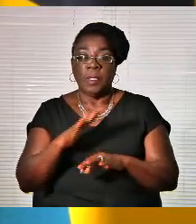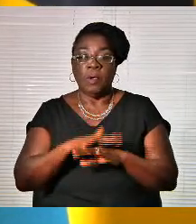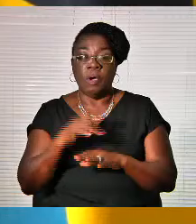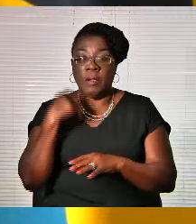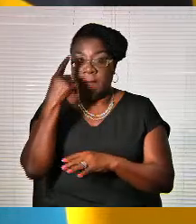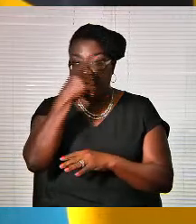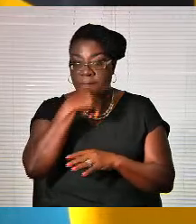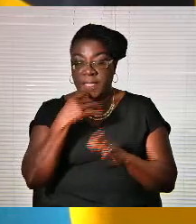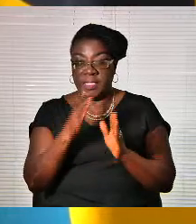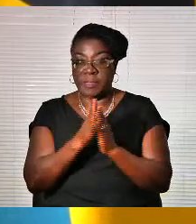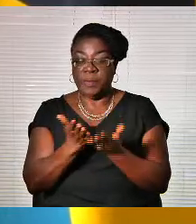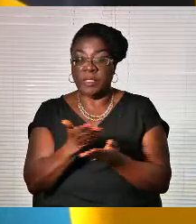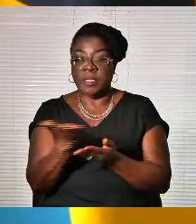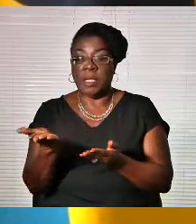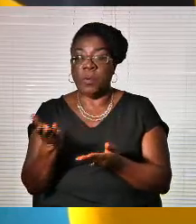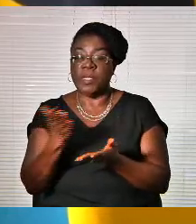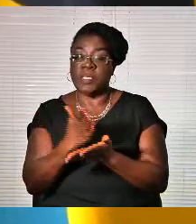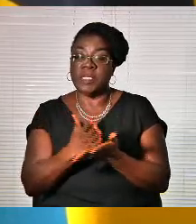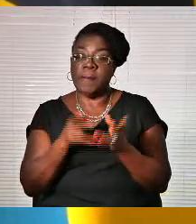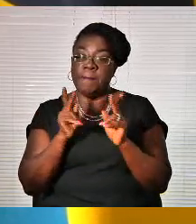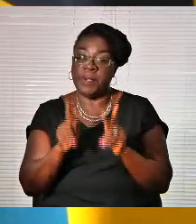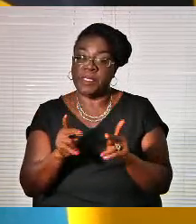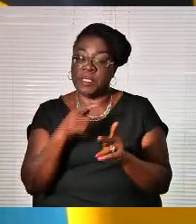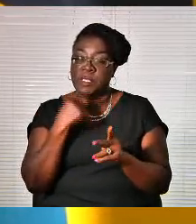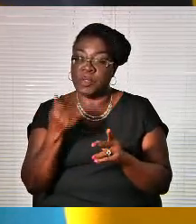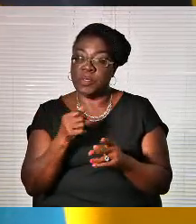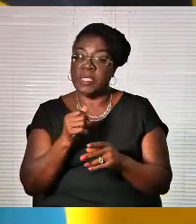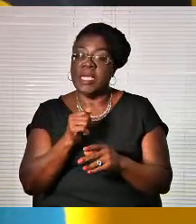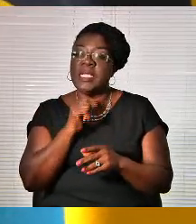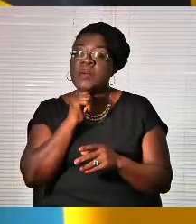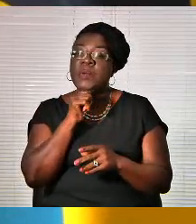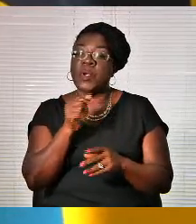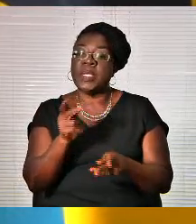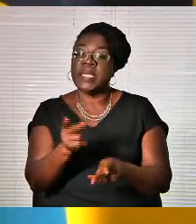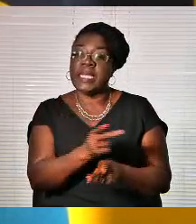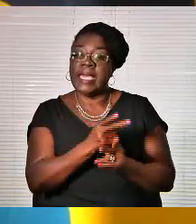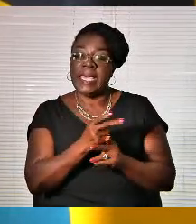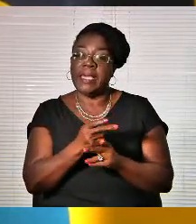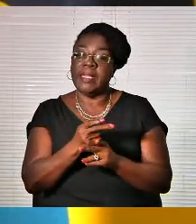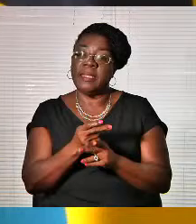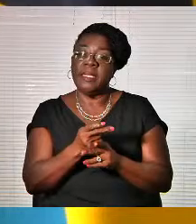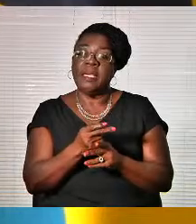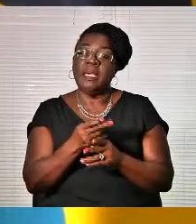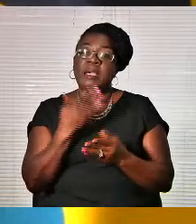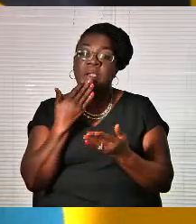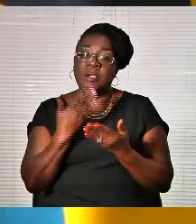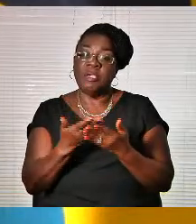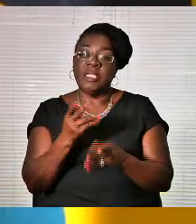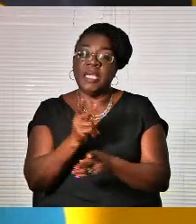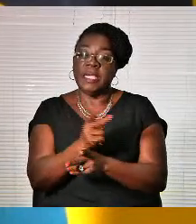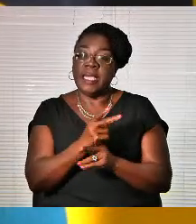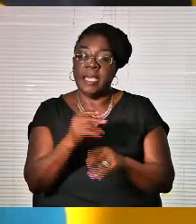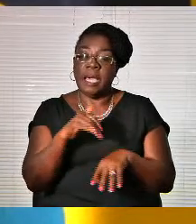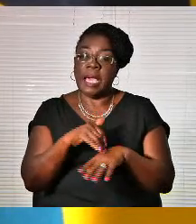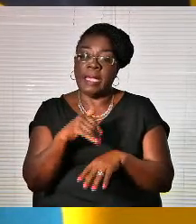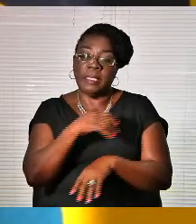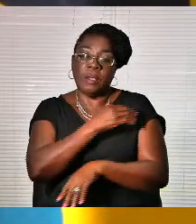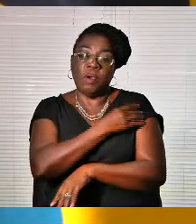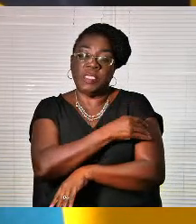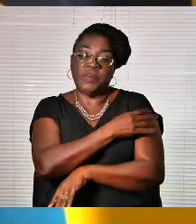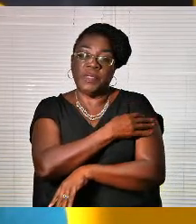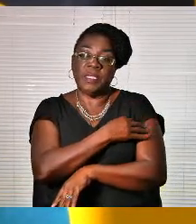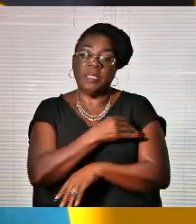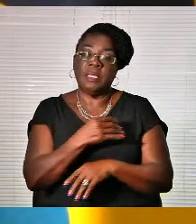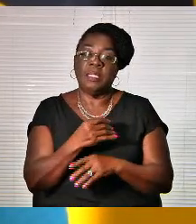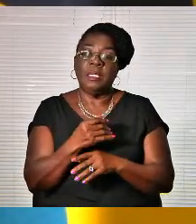as a result, some of them lost their lives or lost the lives of their children. It was stated that the Public Health Authority was looking into the matter. Can